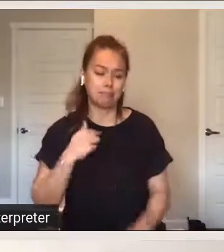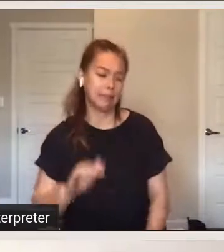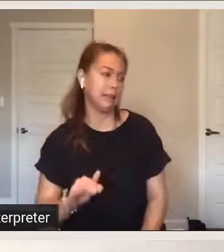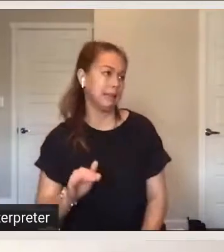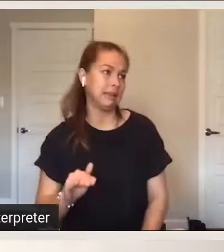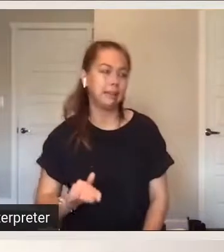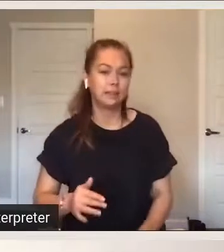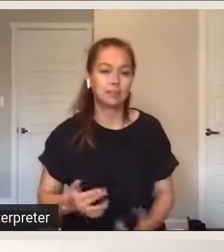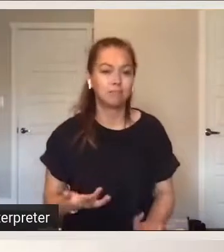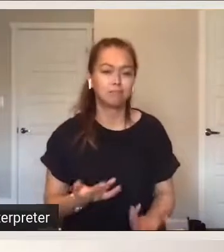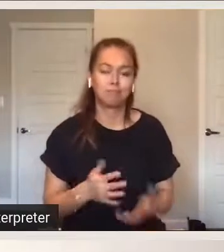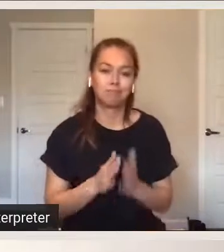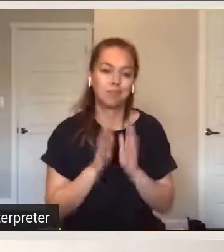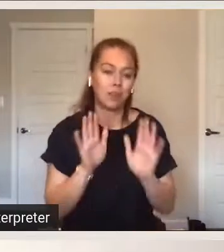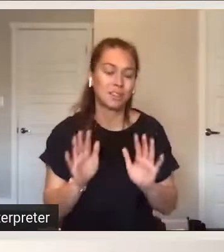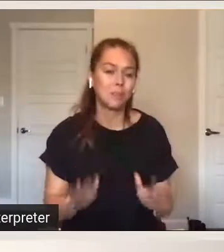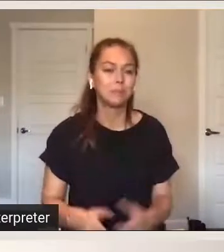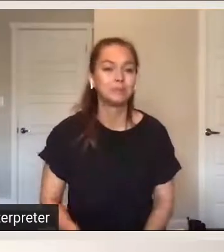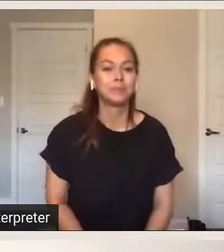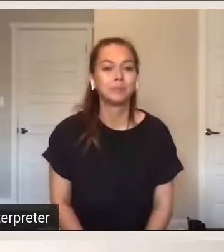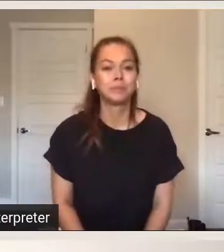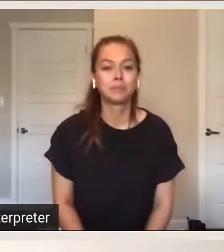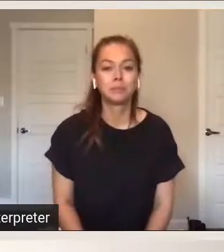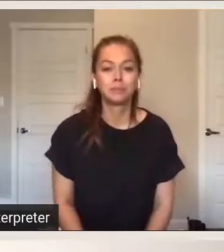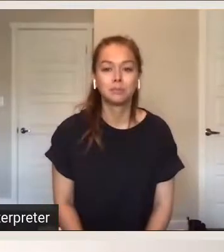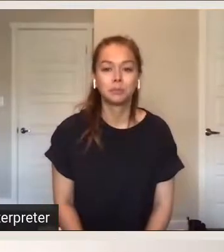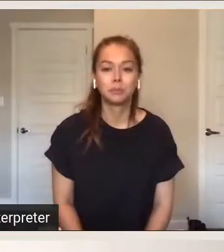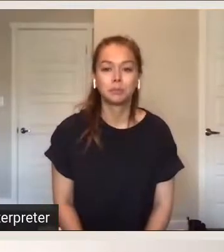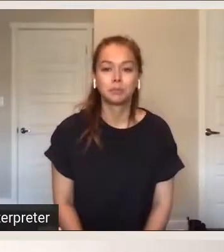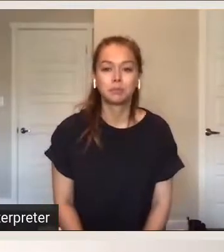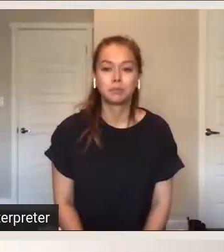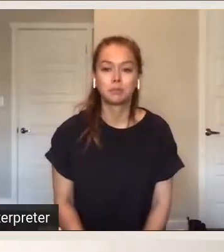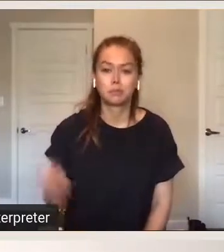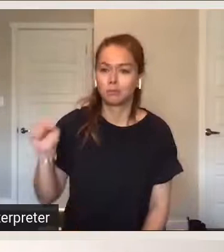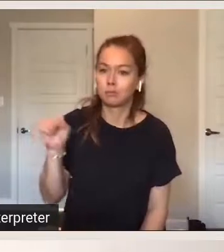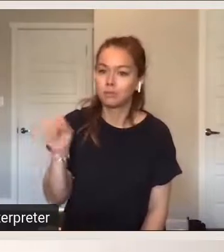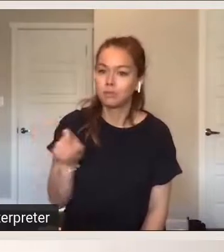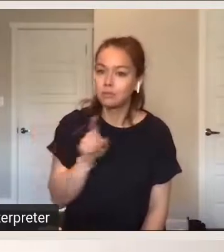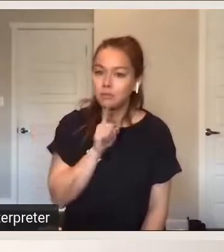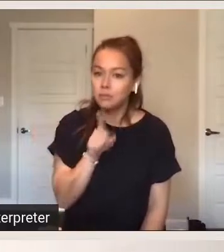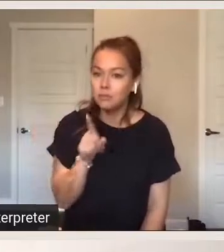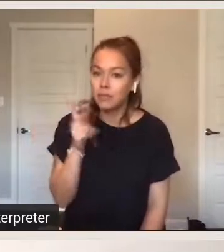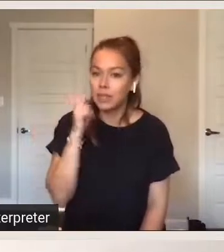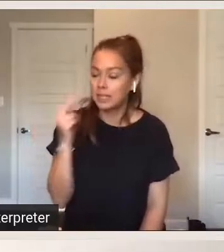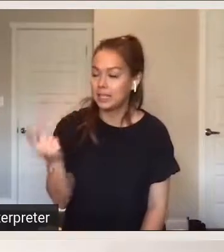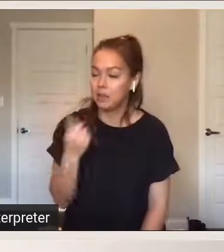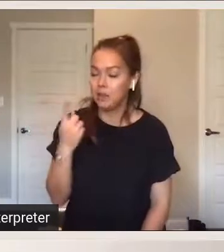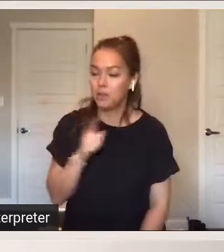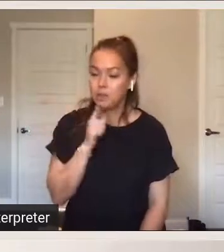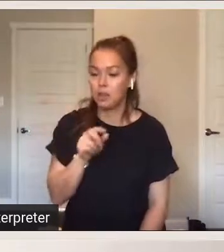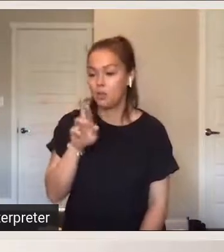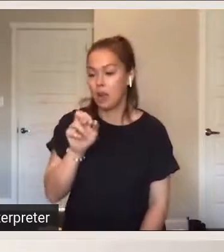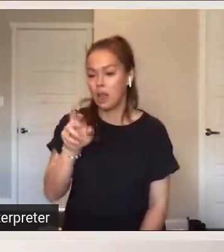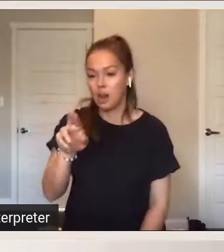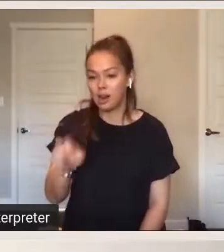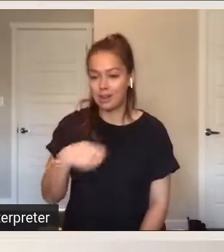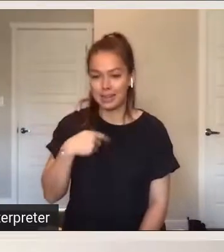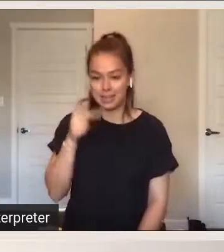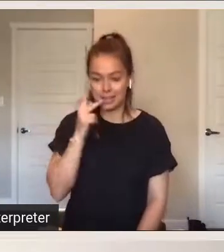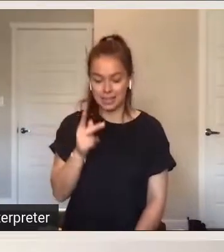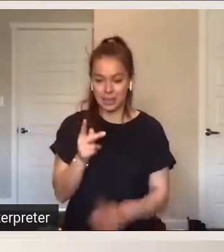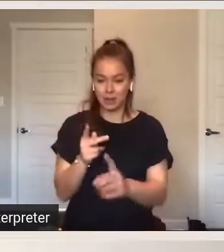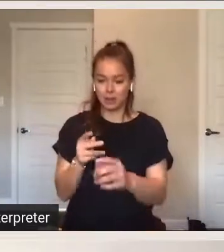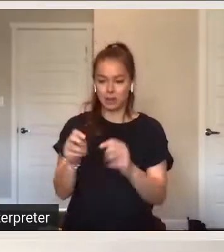to see something, I think, sort of like your film, like there's something very genuine about